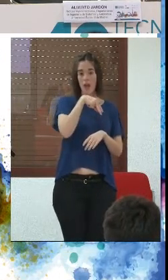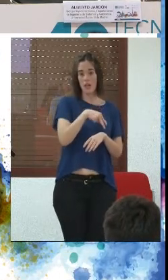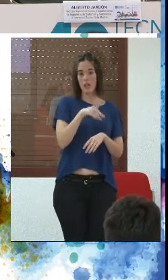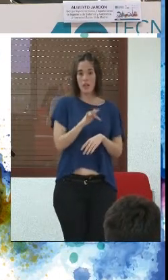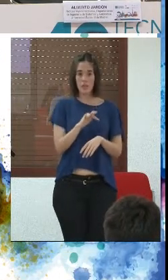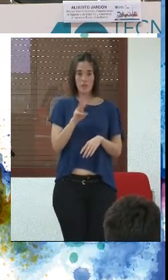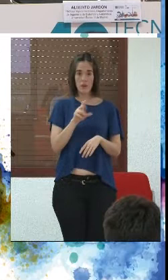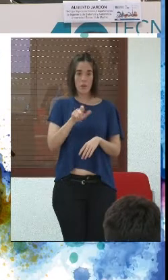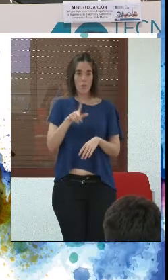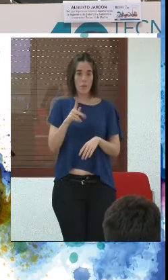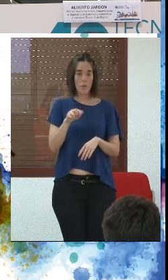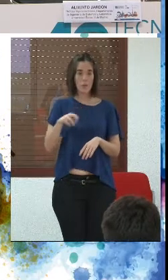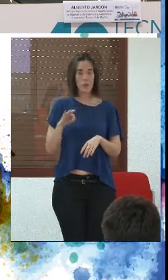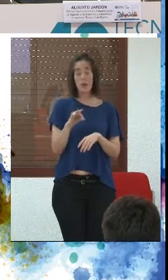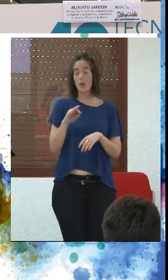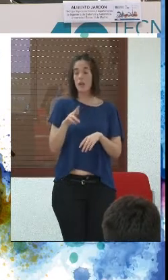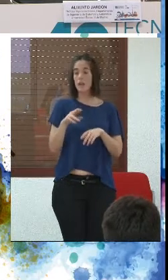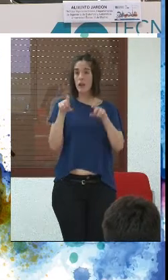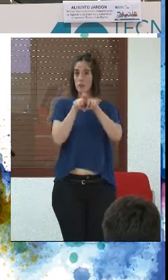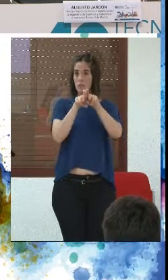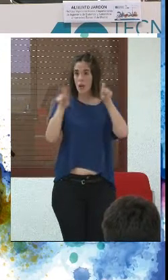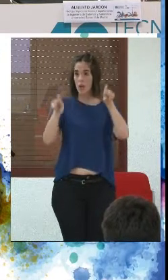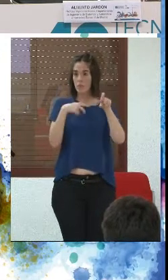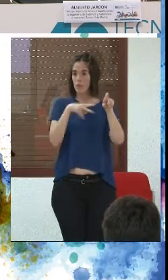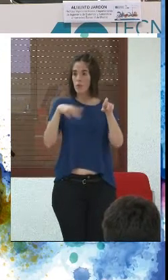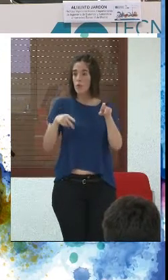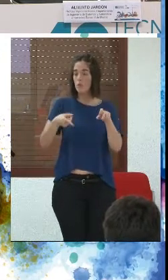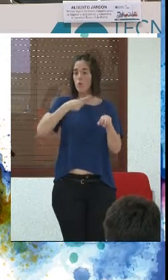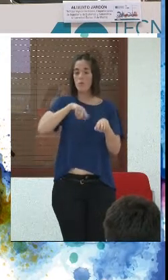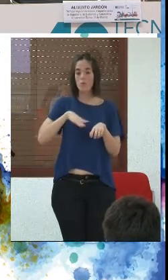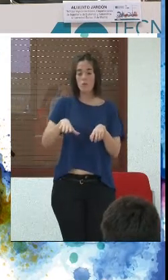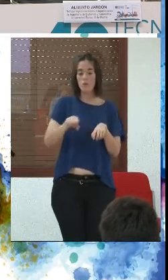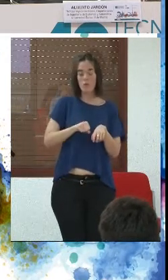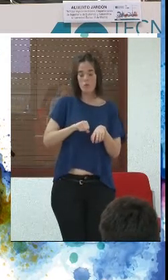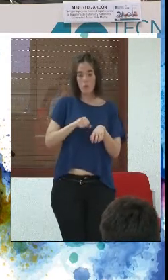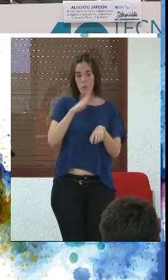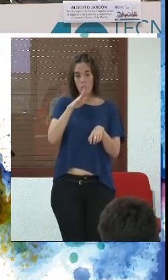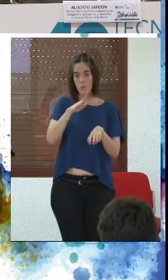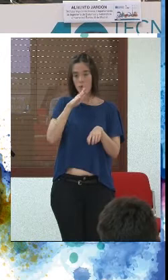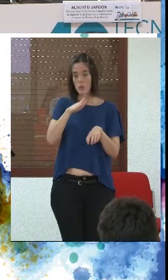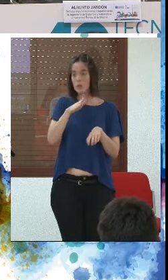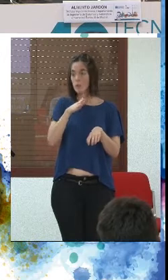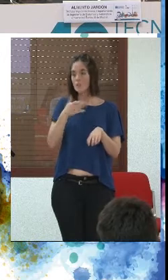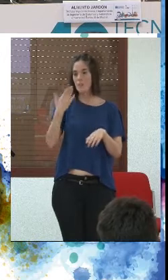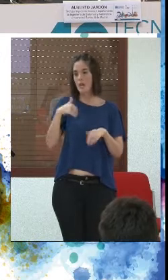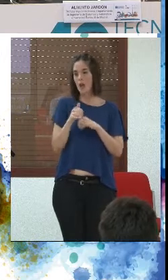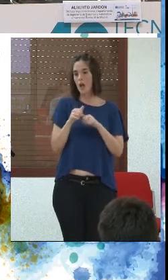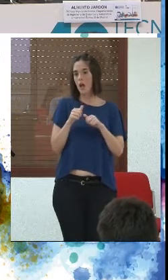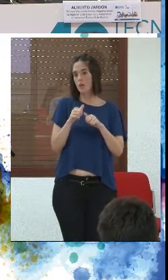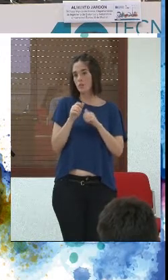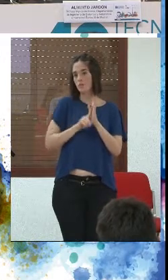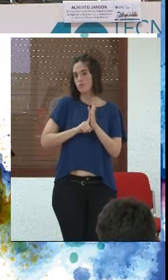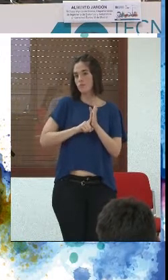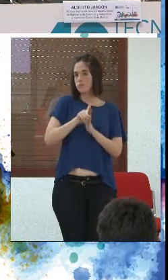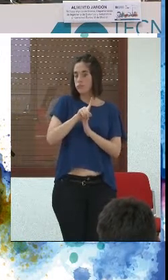starts with the NC Walkers company made for movement. It's a Norwegian company. We've chosen this device because it's very